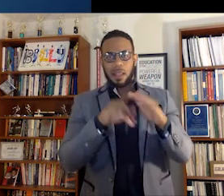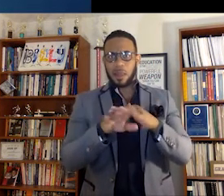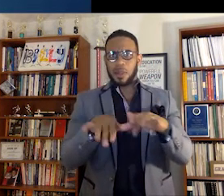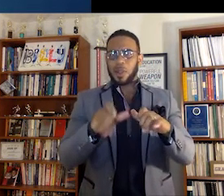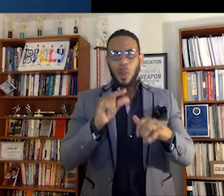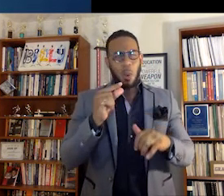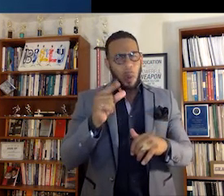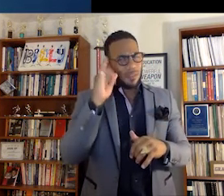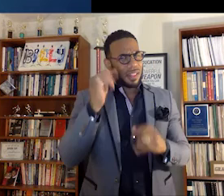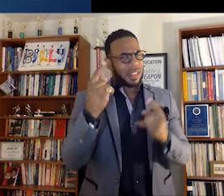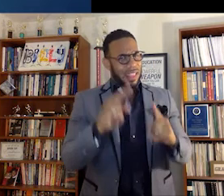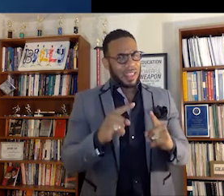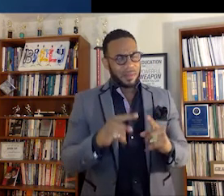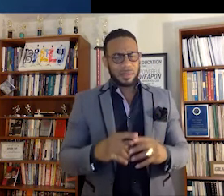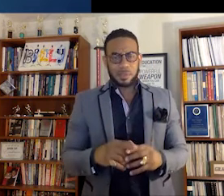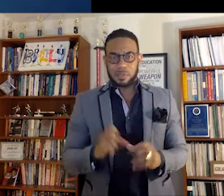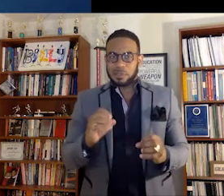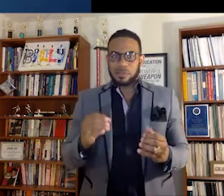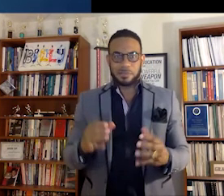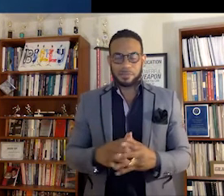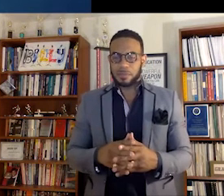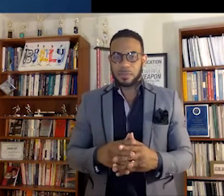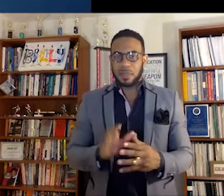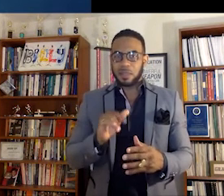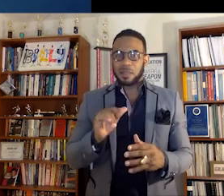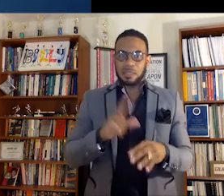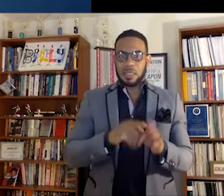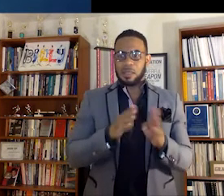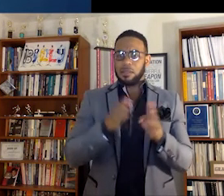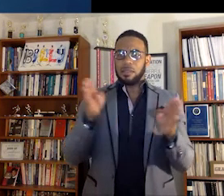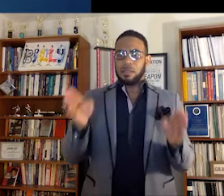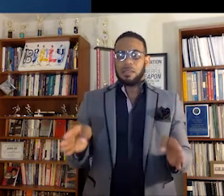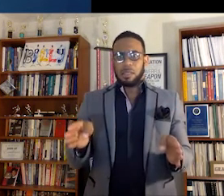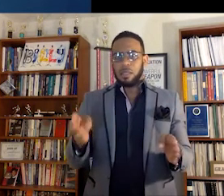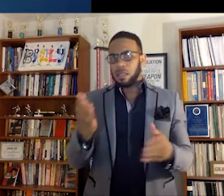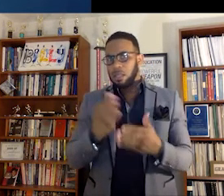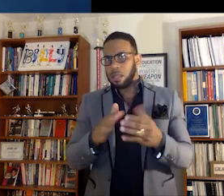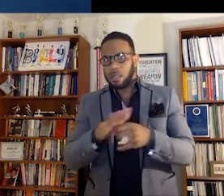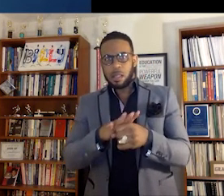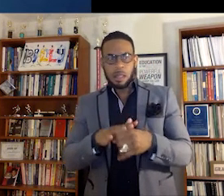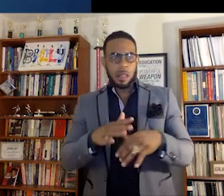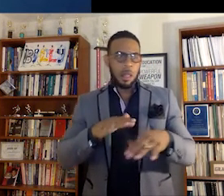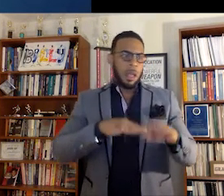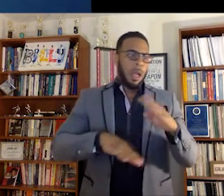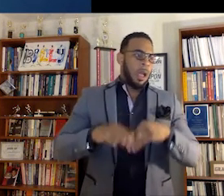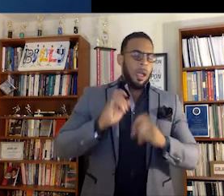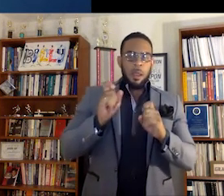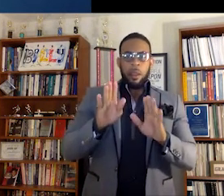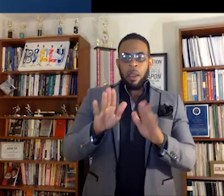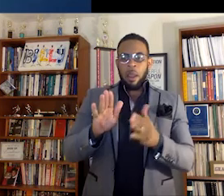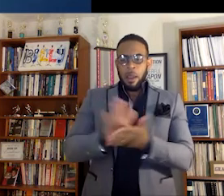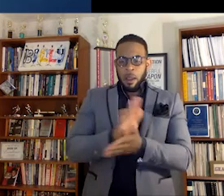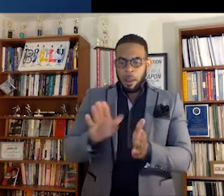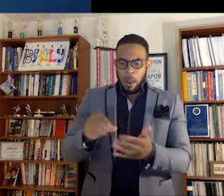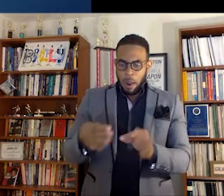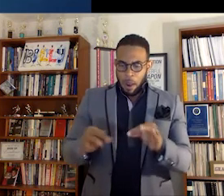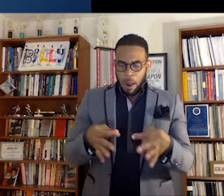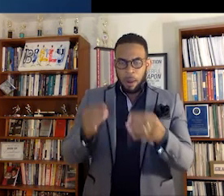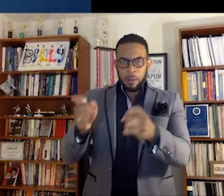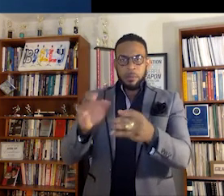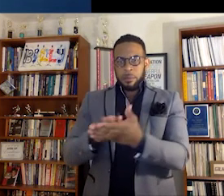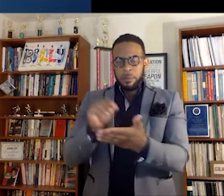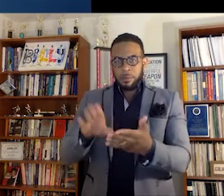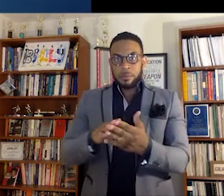took a while for that to happen. So there was a period of time where some districts just gave packets to students. And